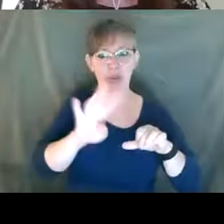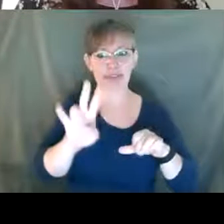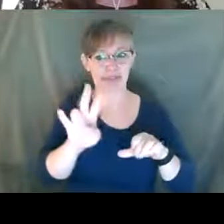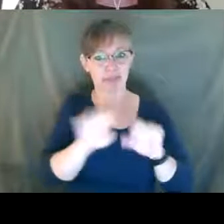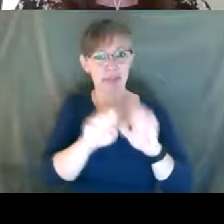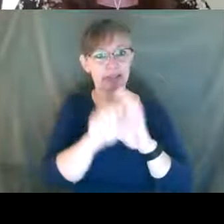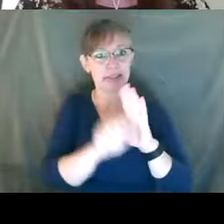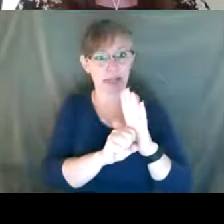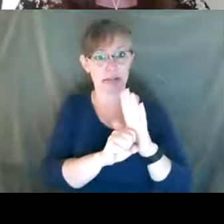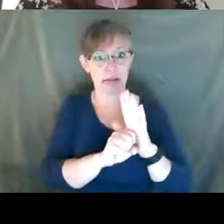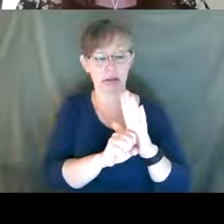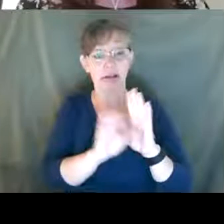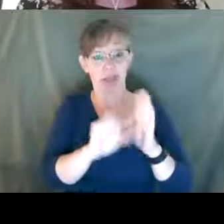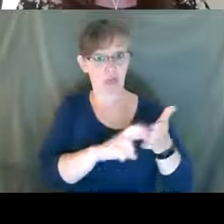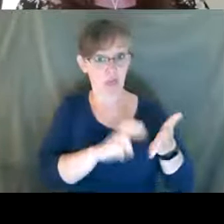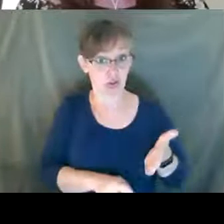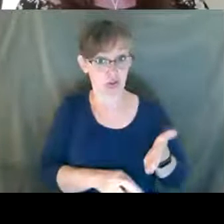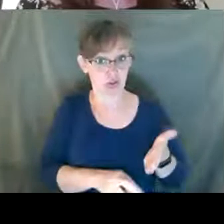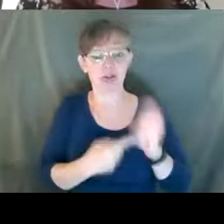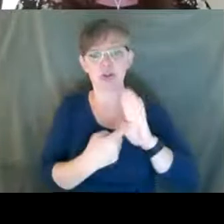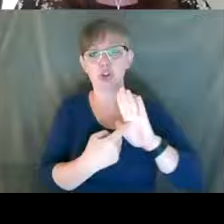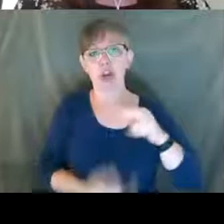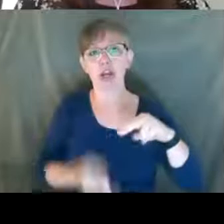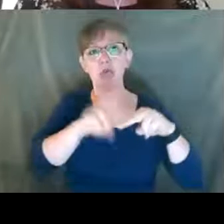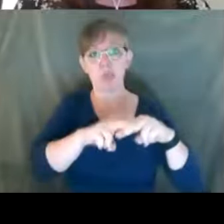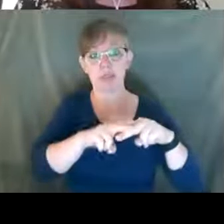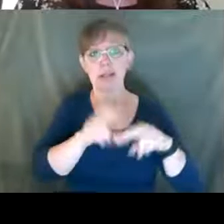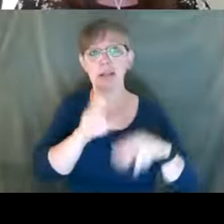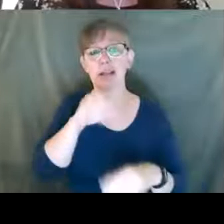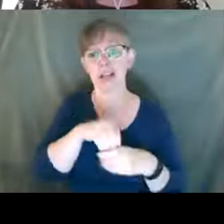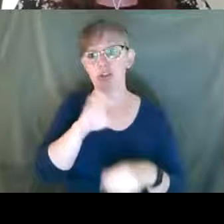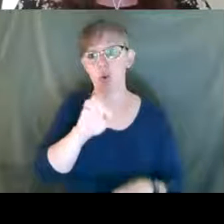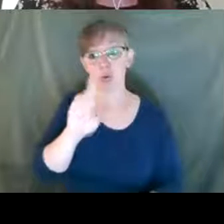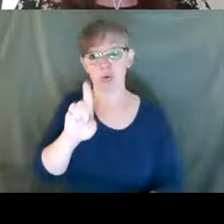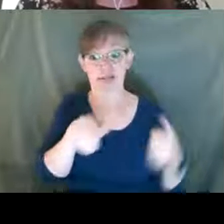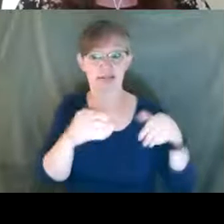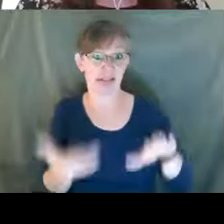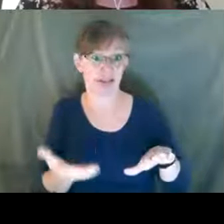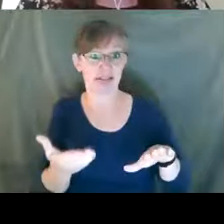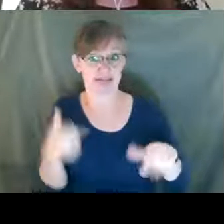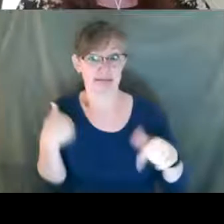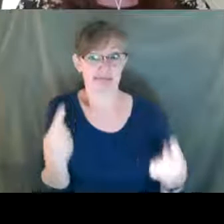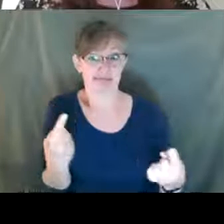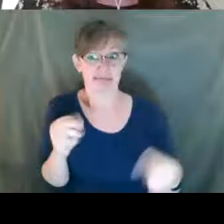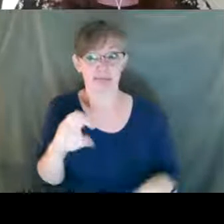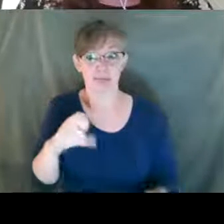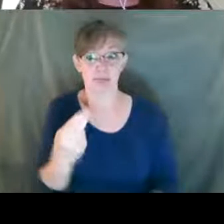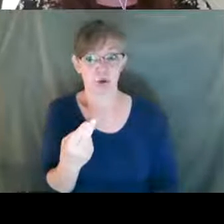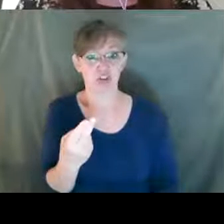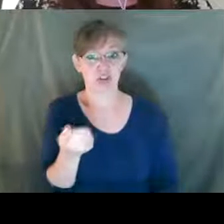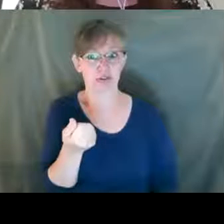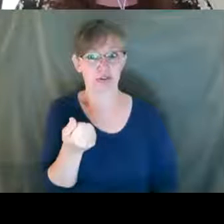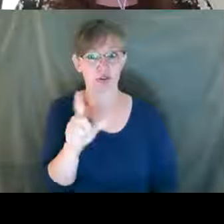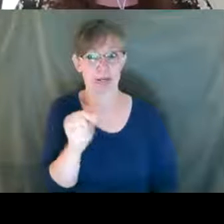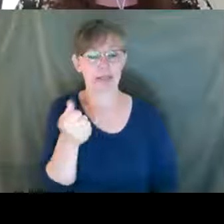in overdose deaths during this time. The highest rates being in May of 2020, and that